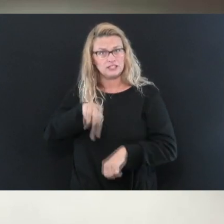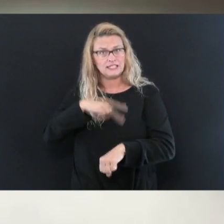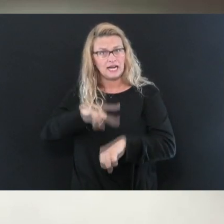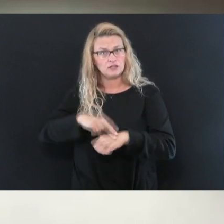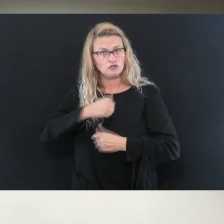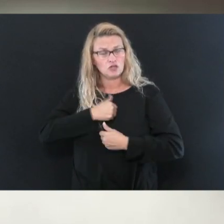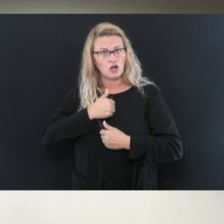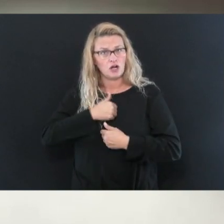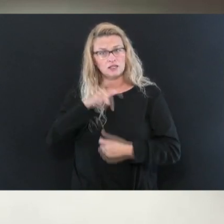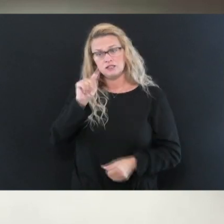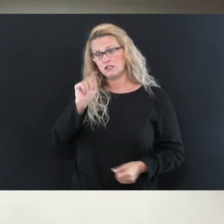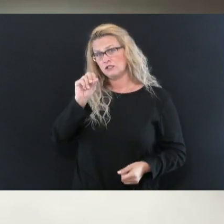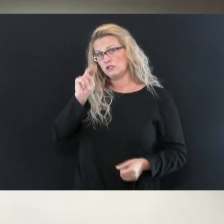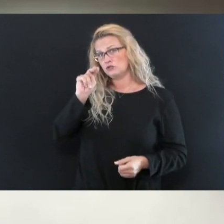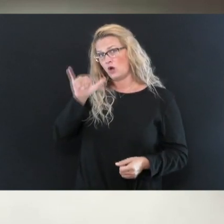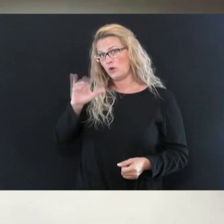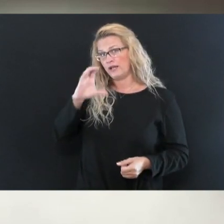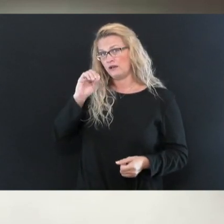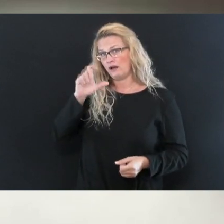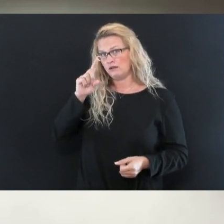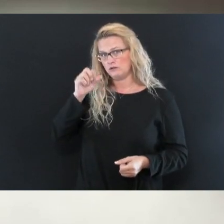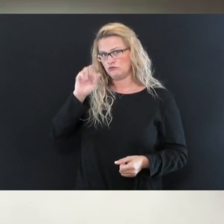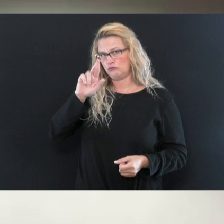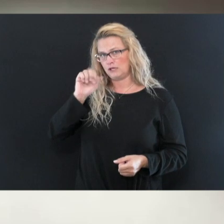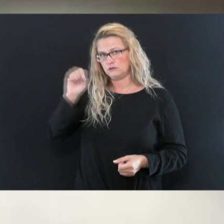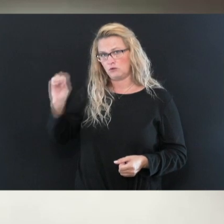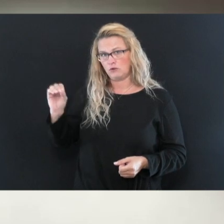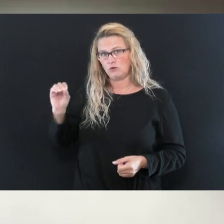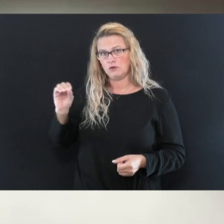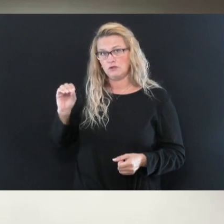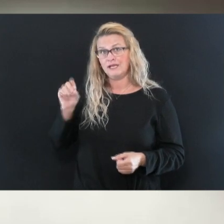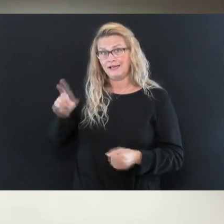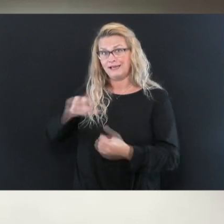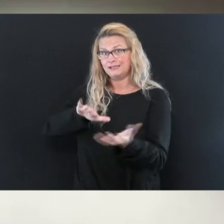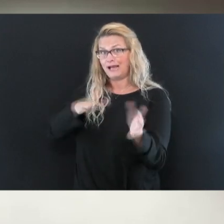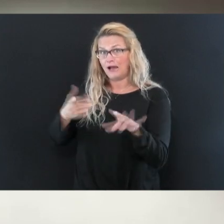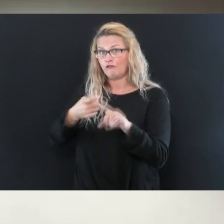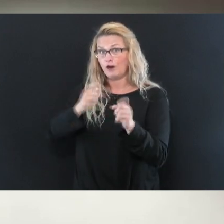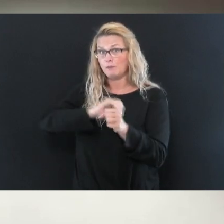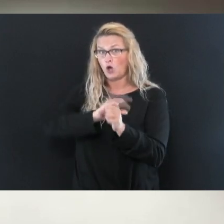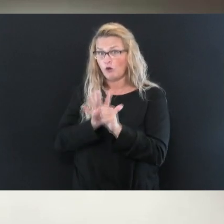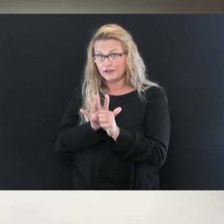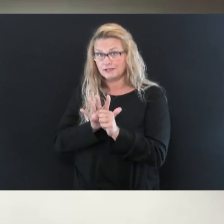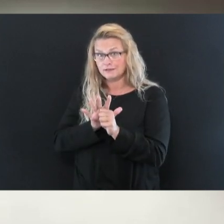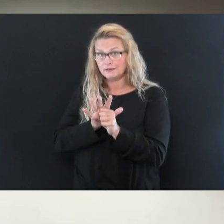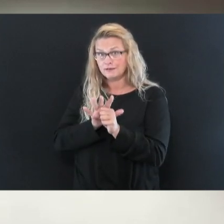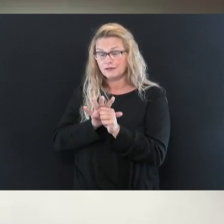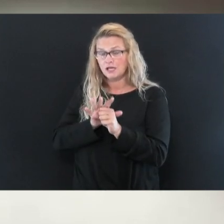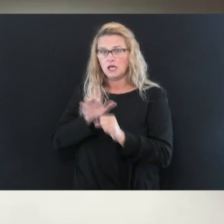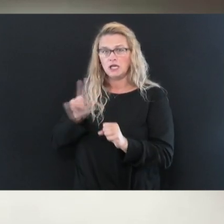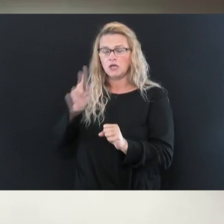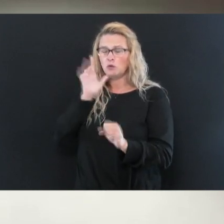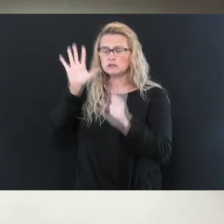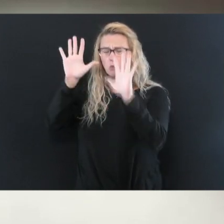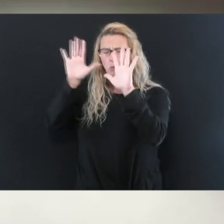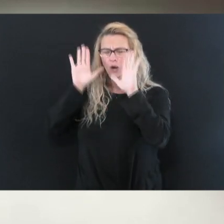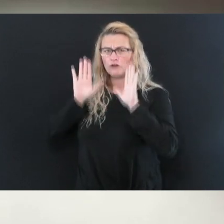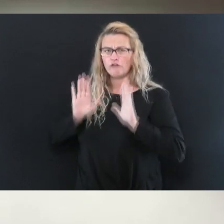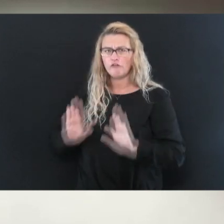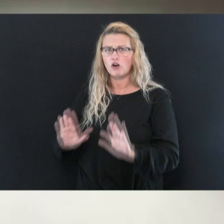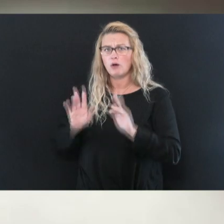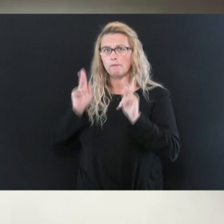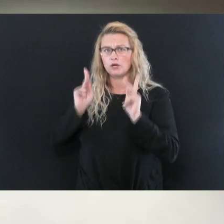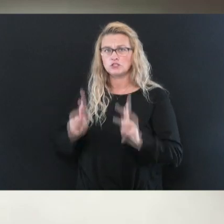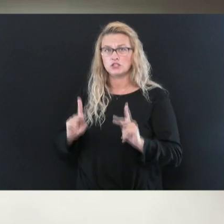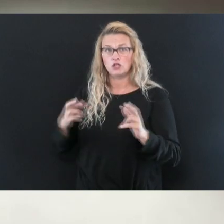Guard, Tony Calagrasso, to COVID-19. Tony was an exceptional individual. He was a